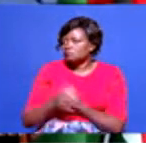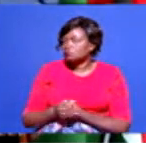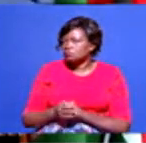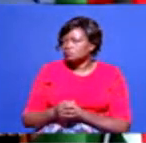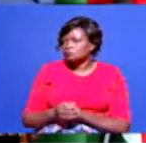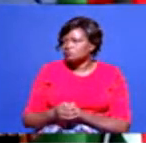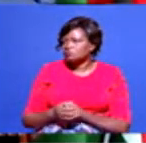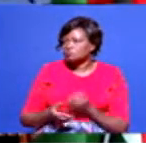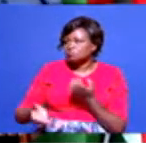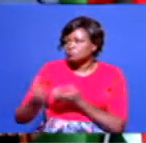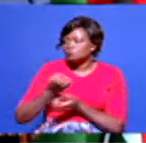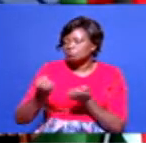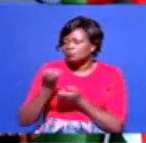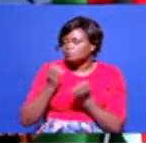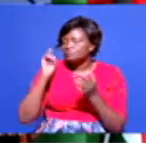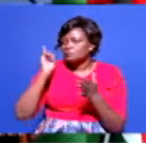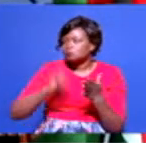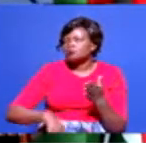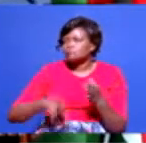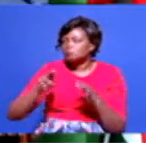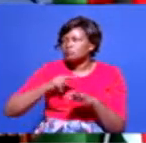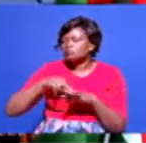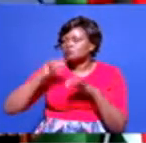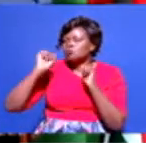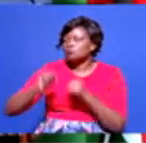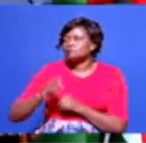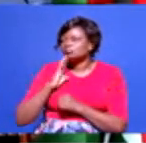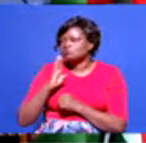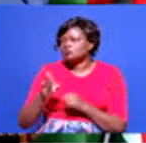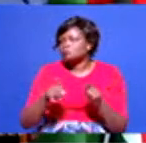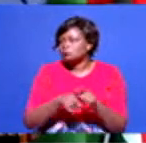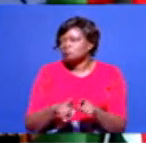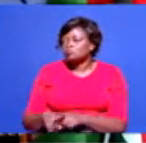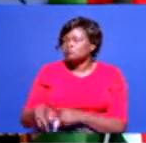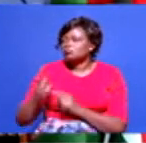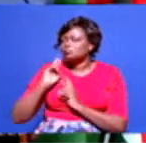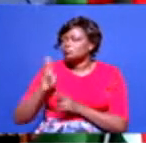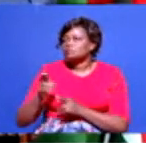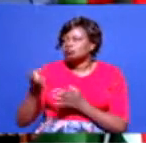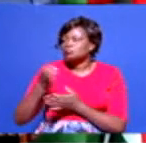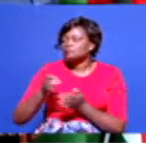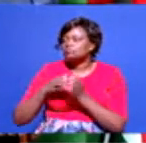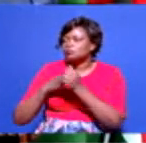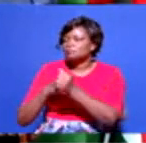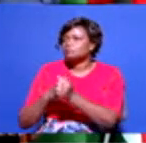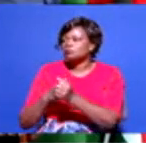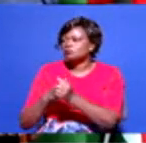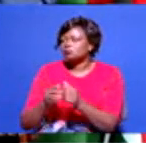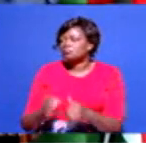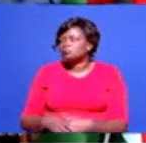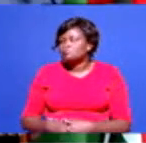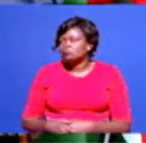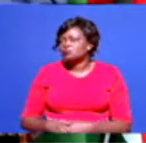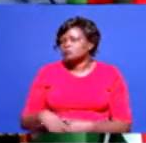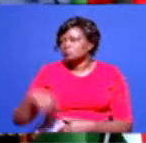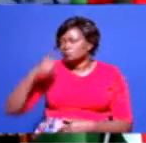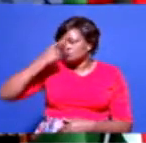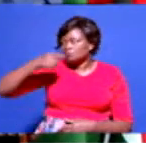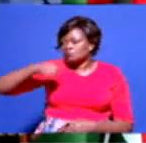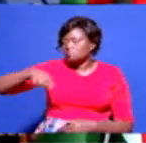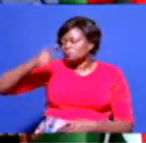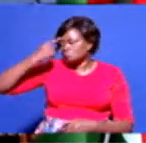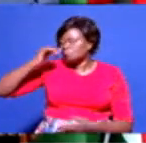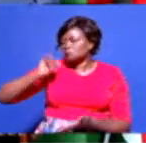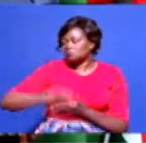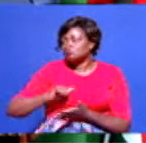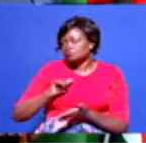of economics and what a nation can be as a result of economic leadership. So for us, I think,